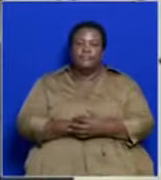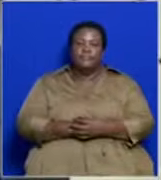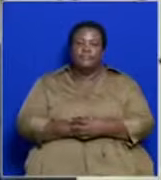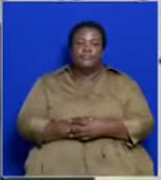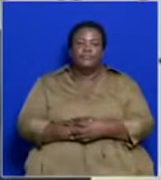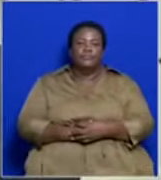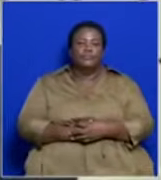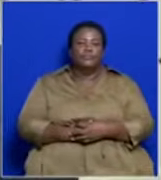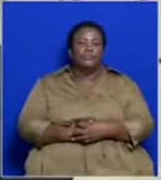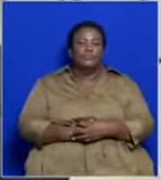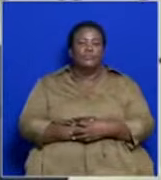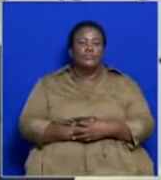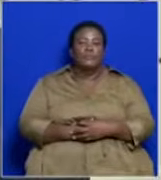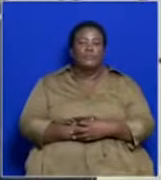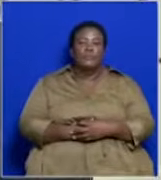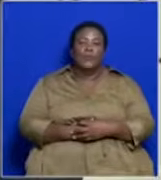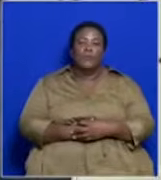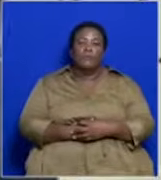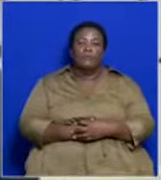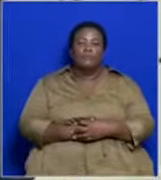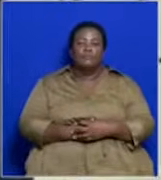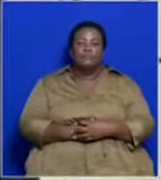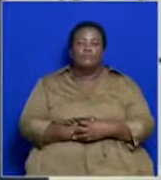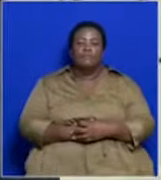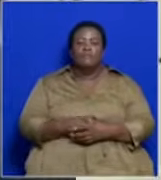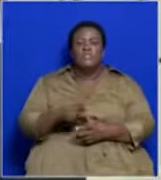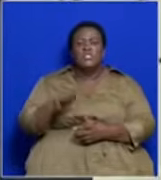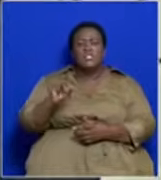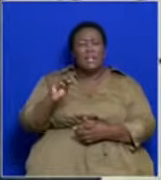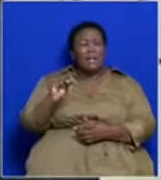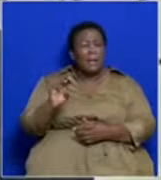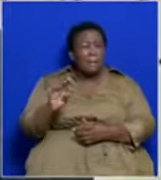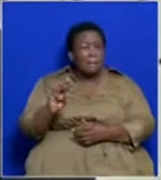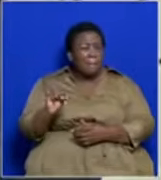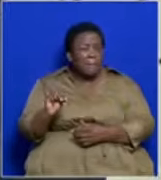This file. Is TLM? TLM3.